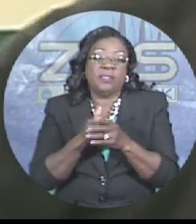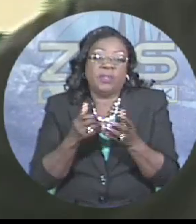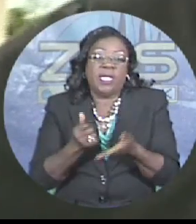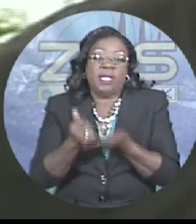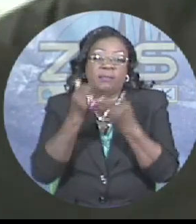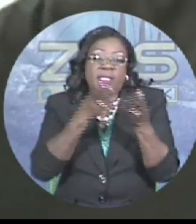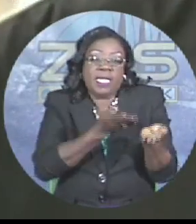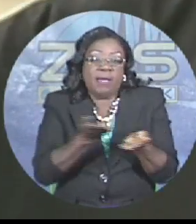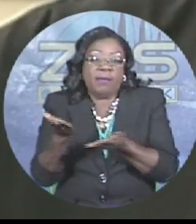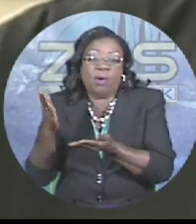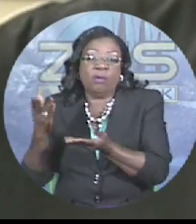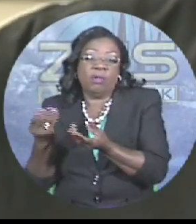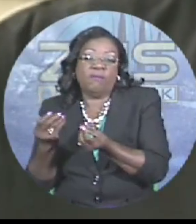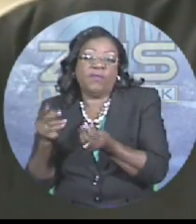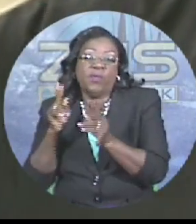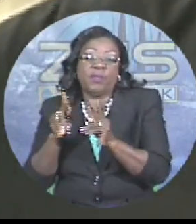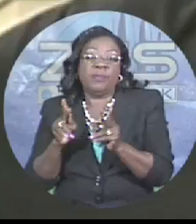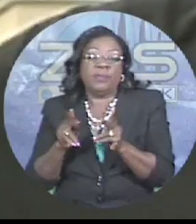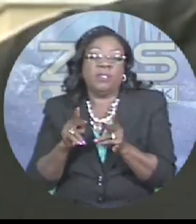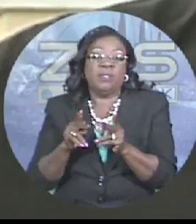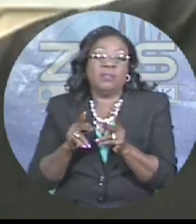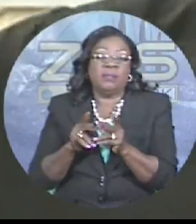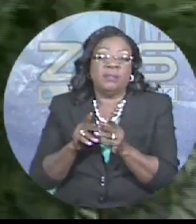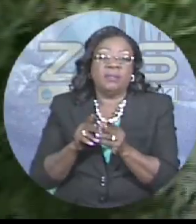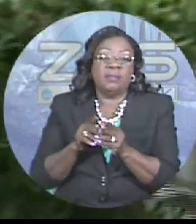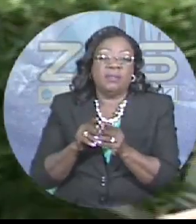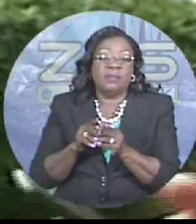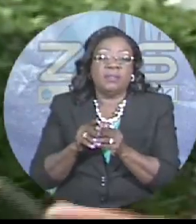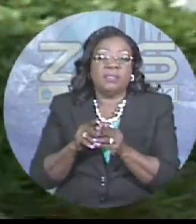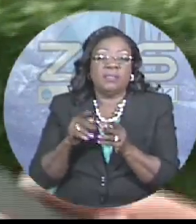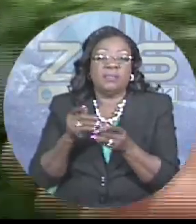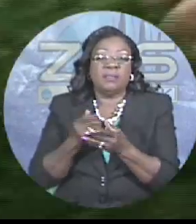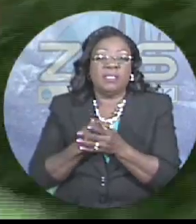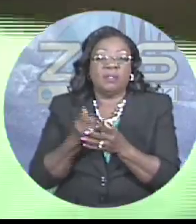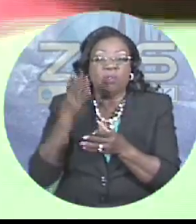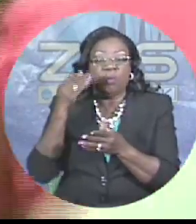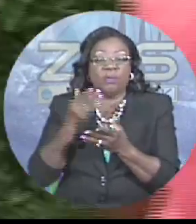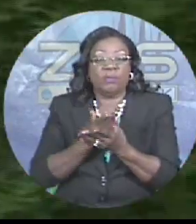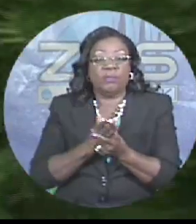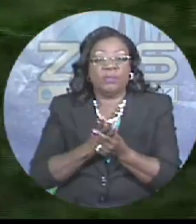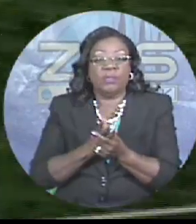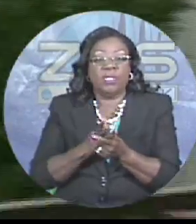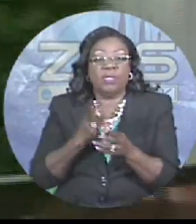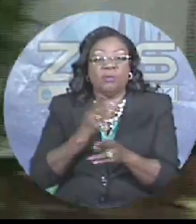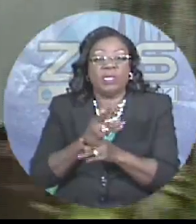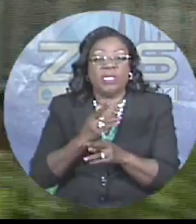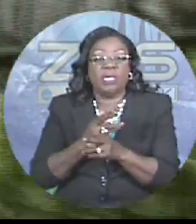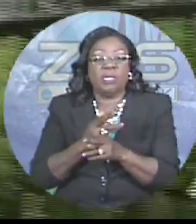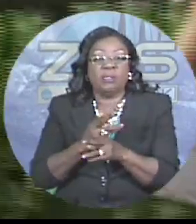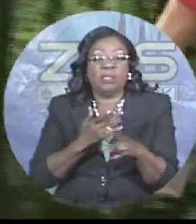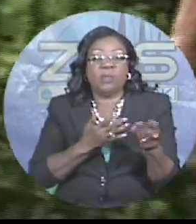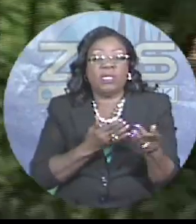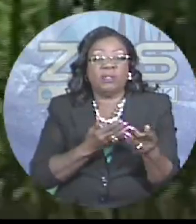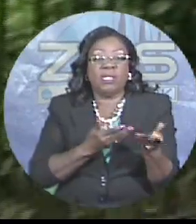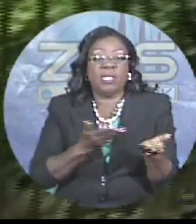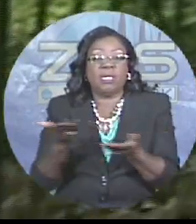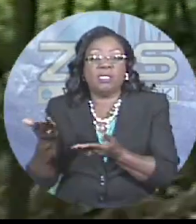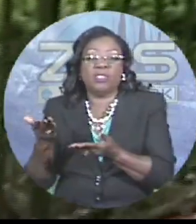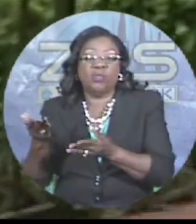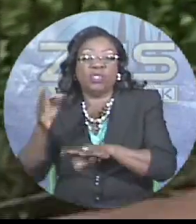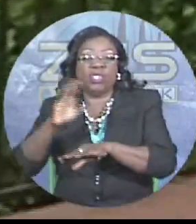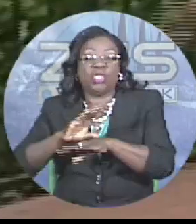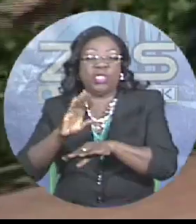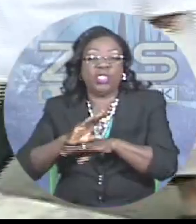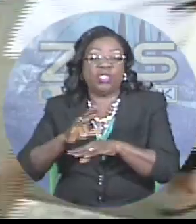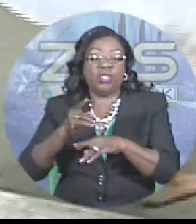people get out. But they didn't say how it happened or what's happened yet. But right now, they're taking cross by Christ the King, so they